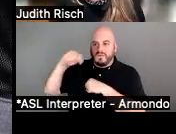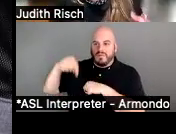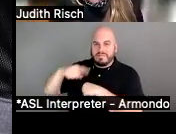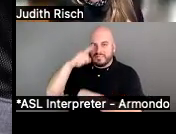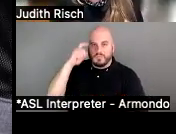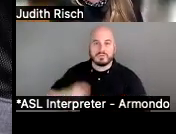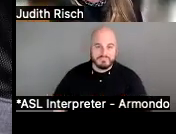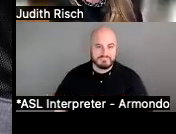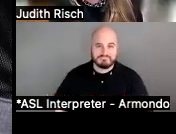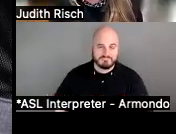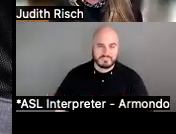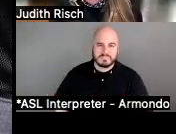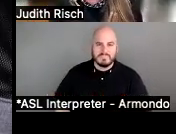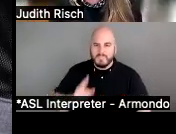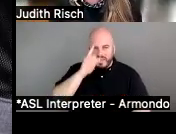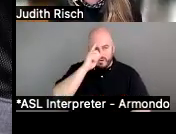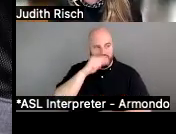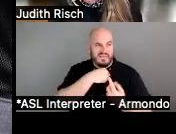I don't think this is going away.